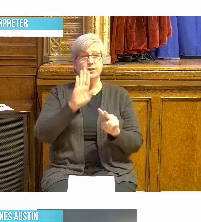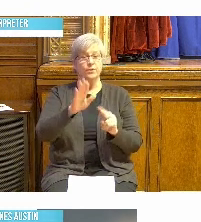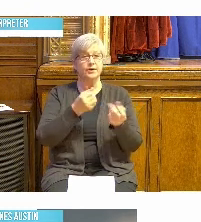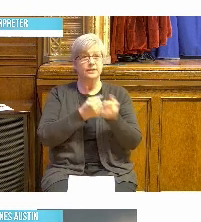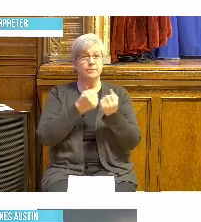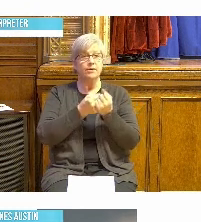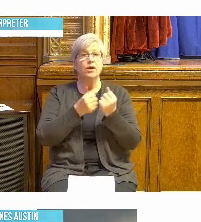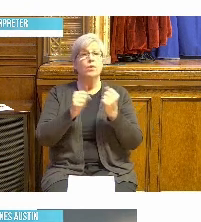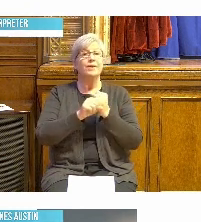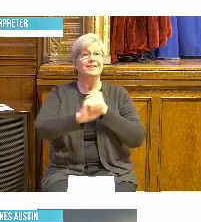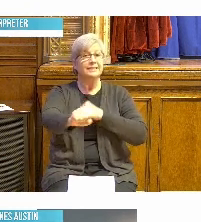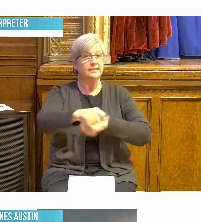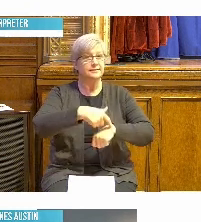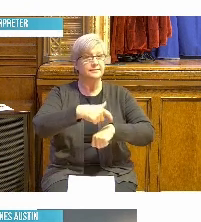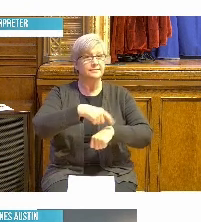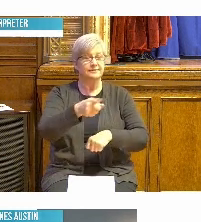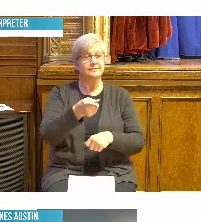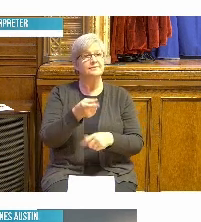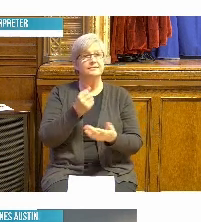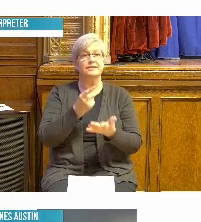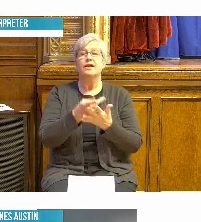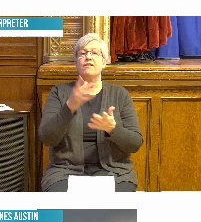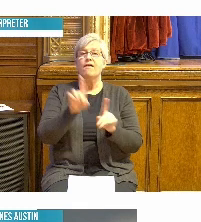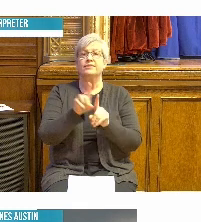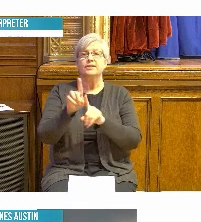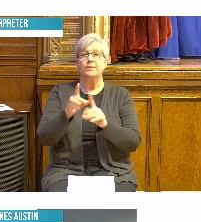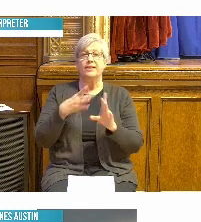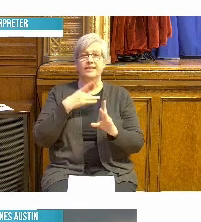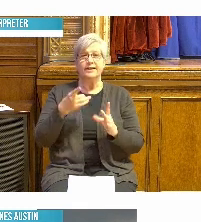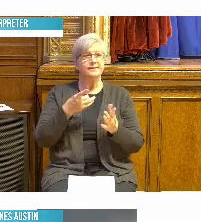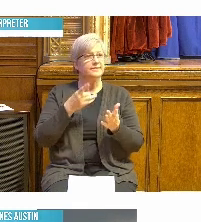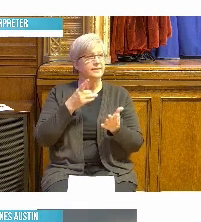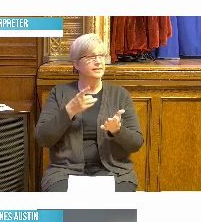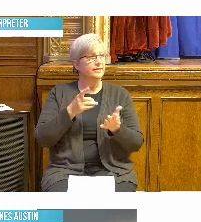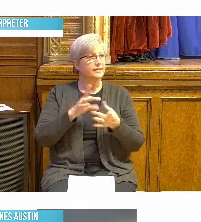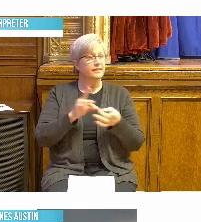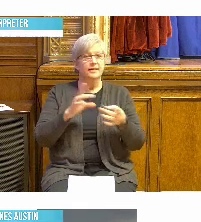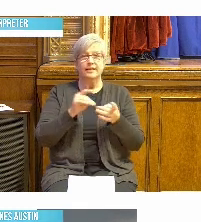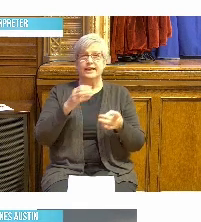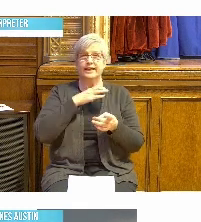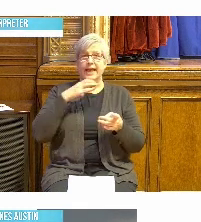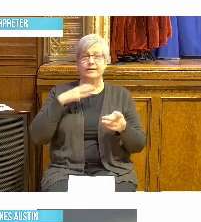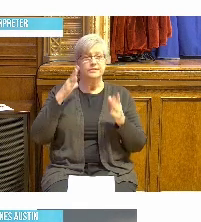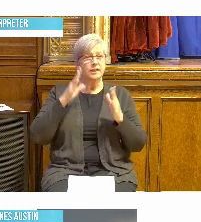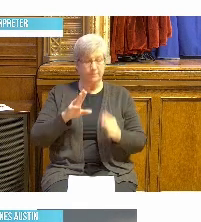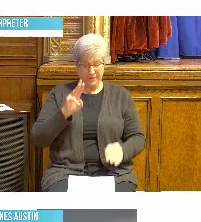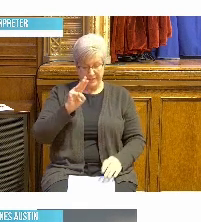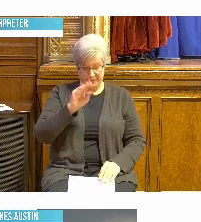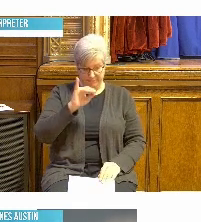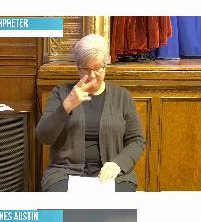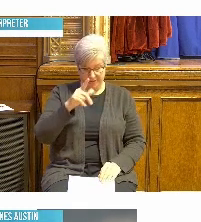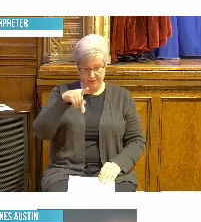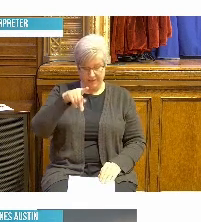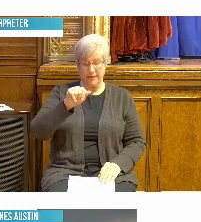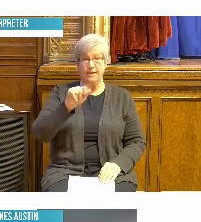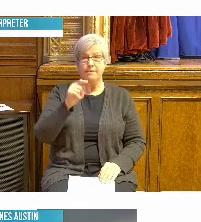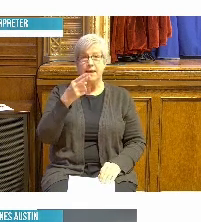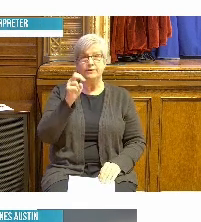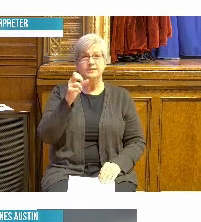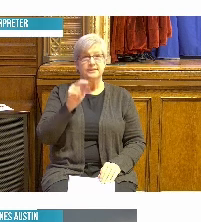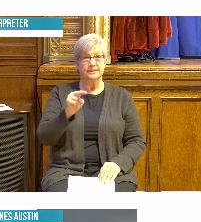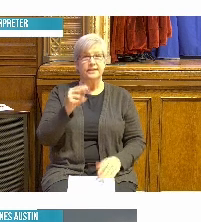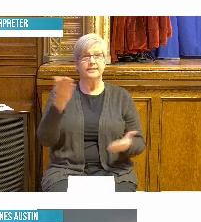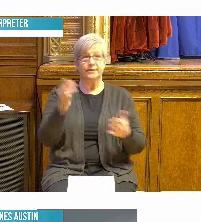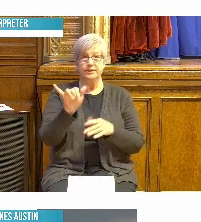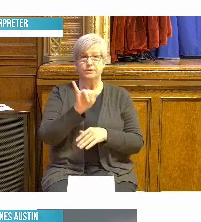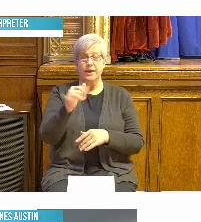support with the extension as well. We also would like to acknowledge that we have Councilman Michael Patterson, who is here with us, and we would